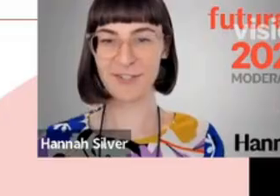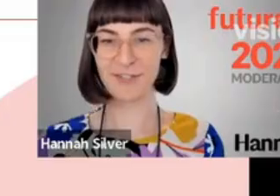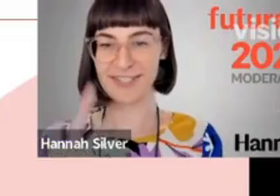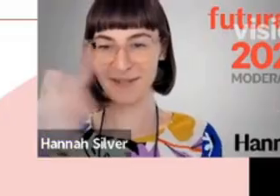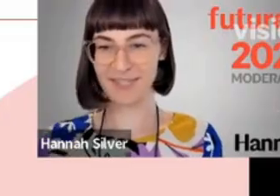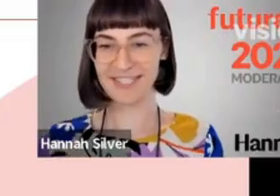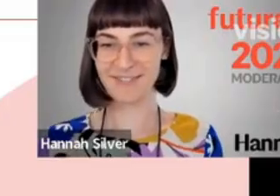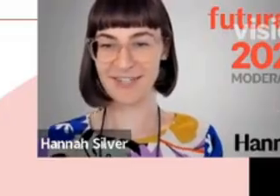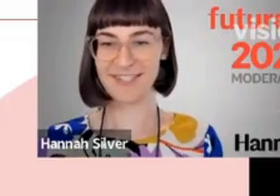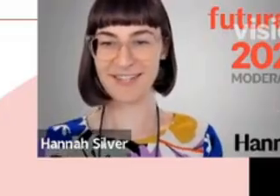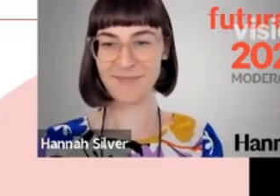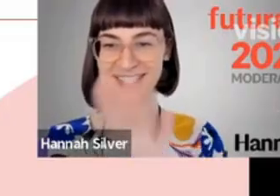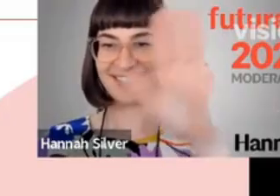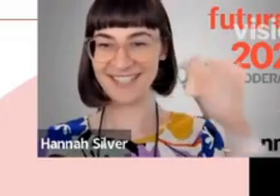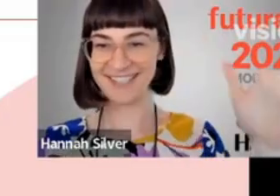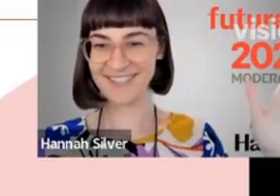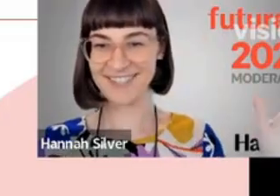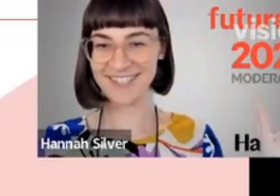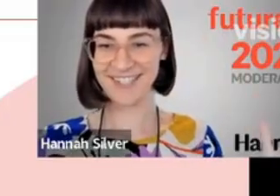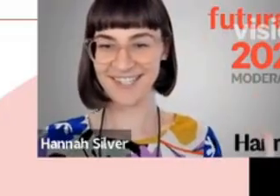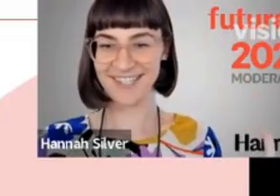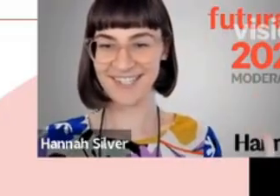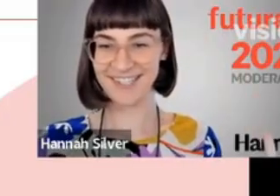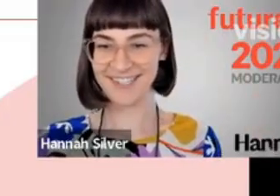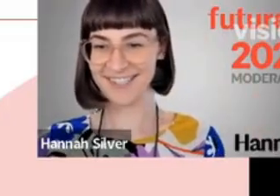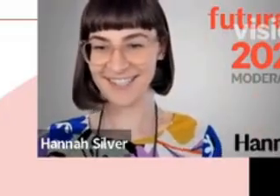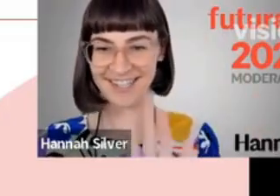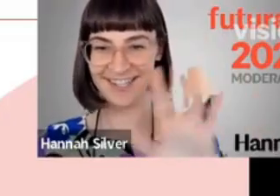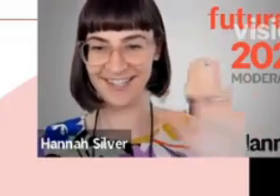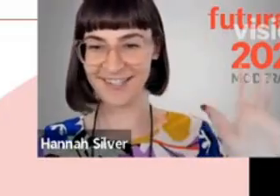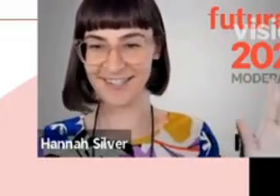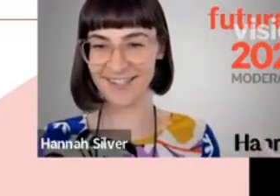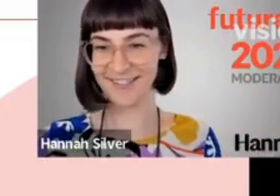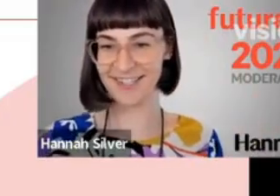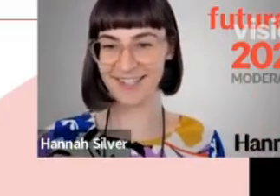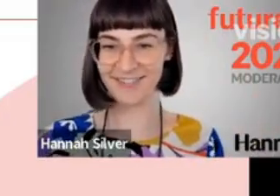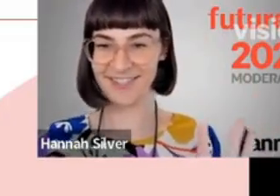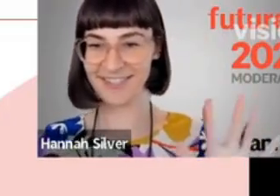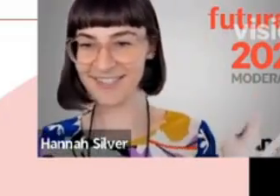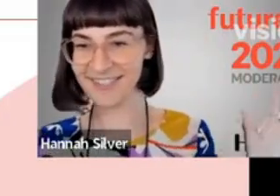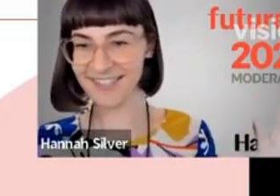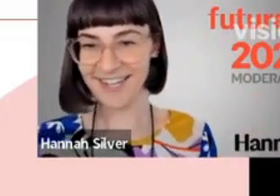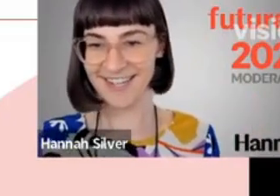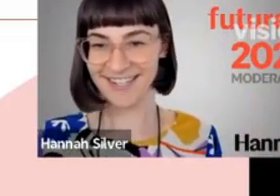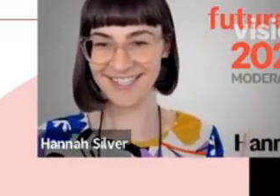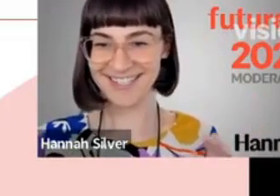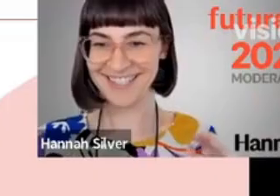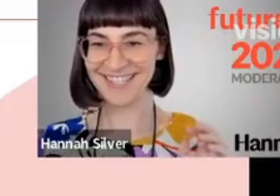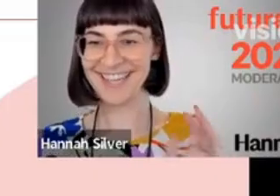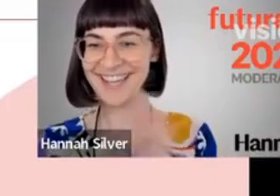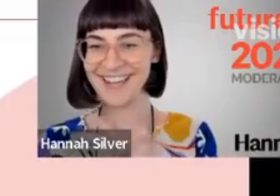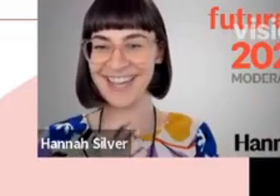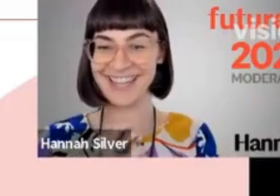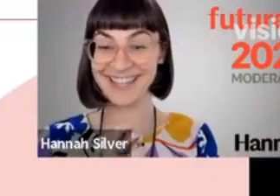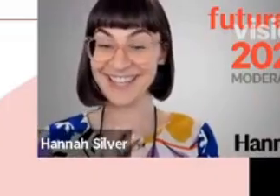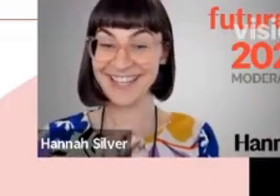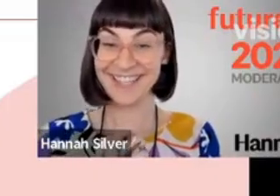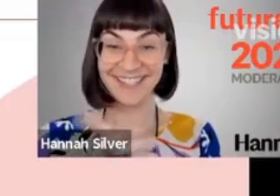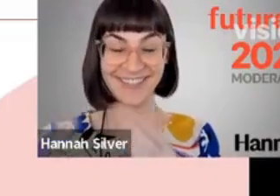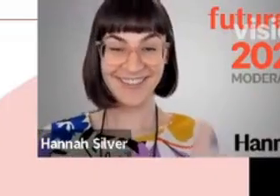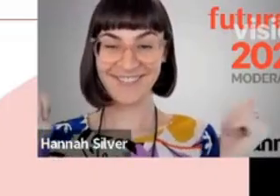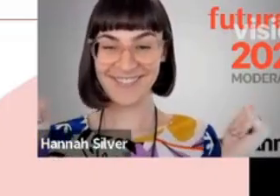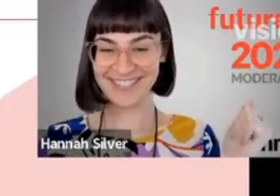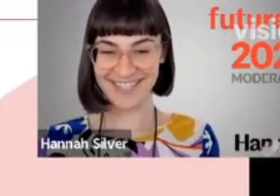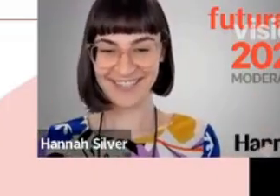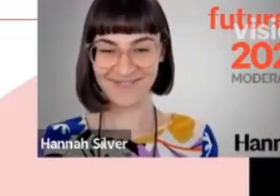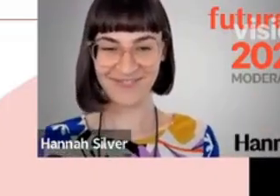see you're doing the same thing as everyone else. Amazing. Let's see here. Hi, Anna. Oh, hi, Yvonne. Nice to see ya. Okay,